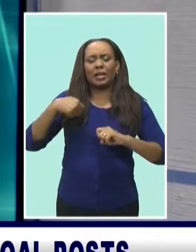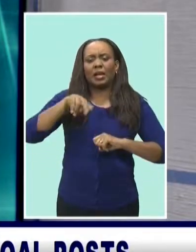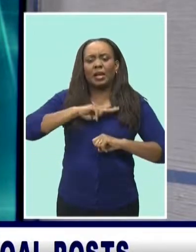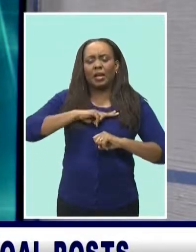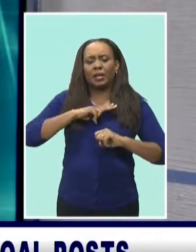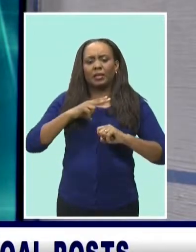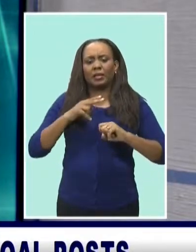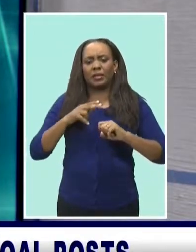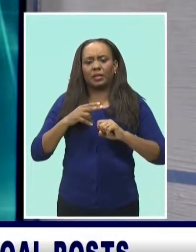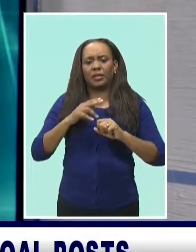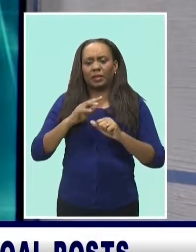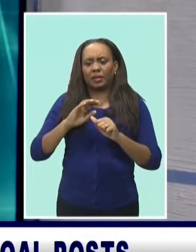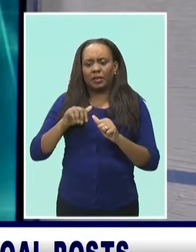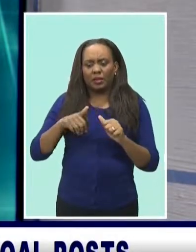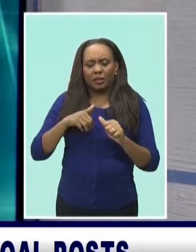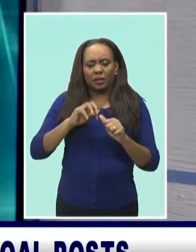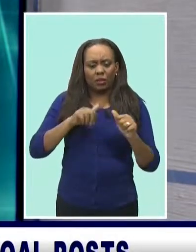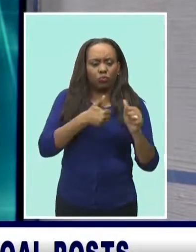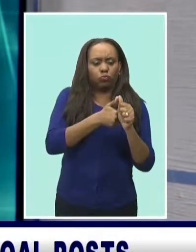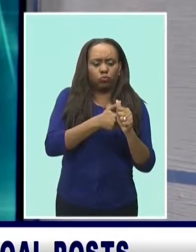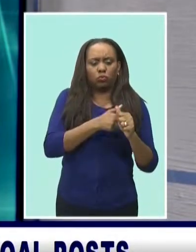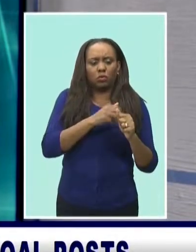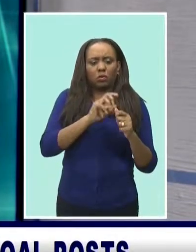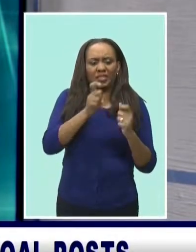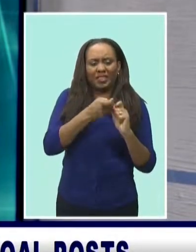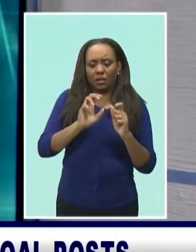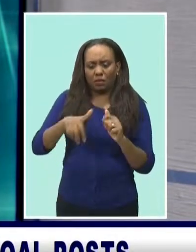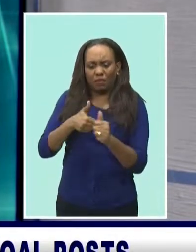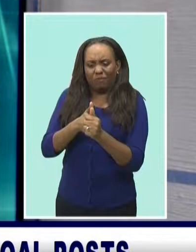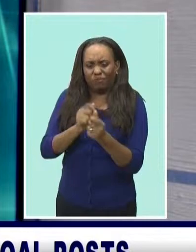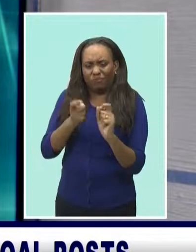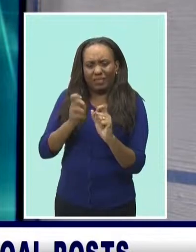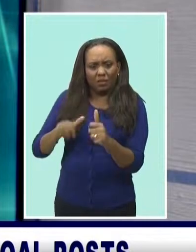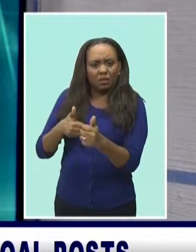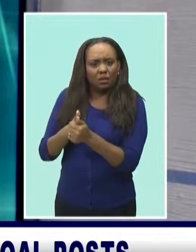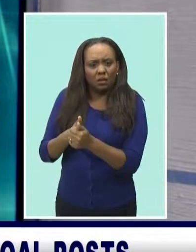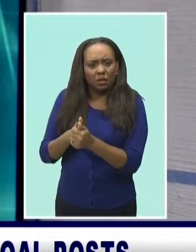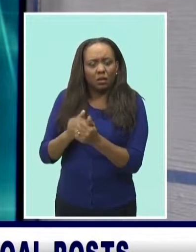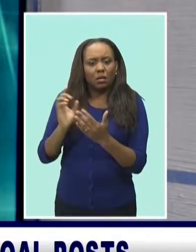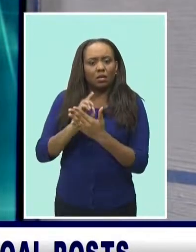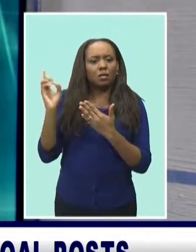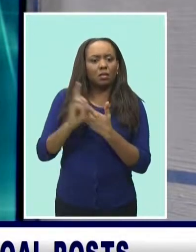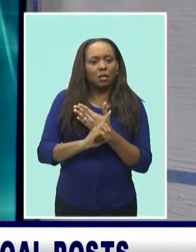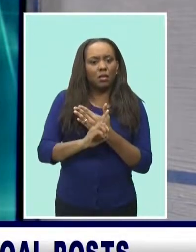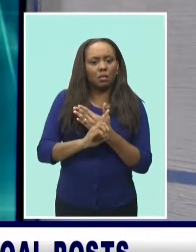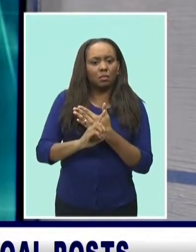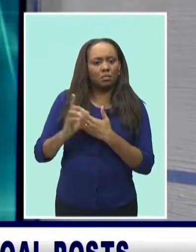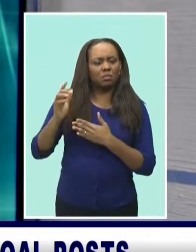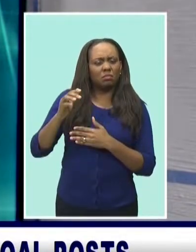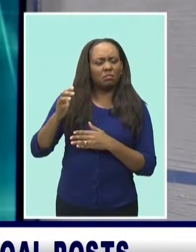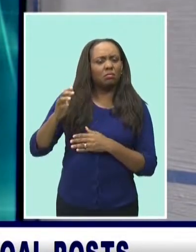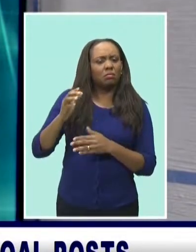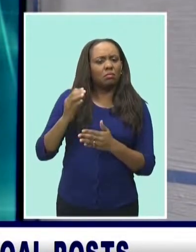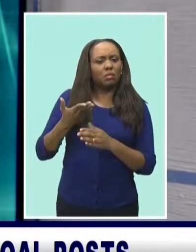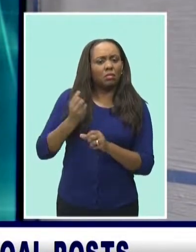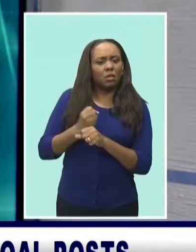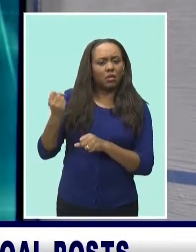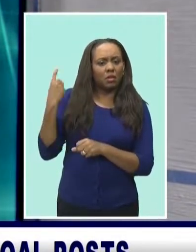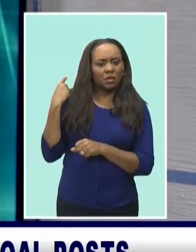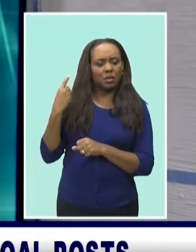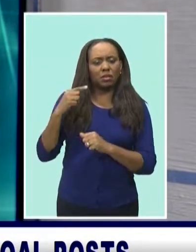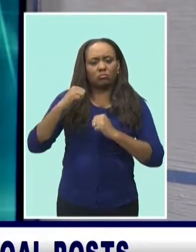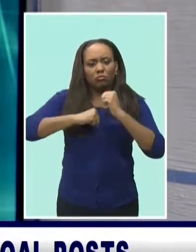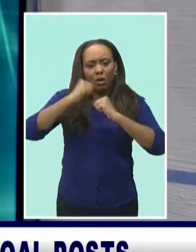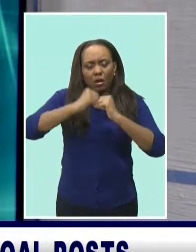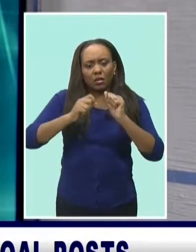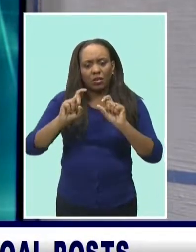to become compliant. Now, in December, sweeping changes were made to the island's corporation tax structure, and just last week,